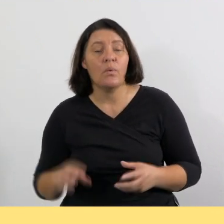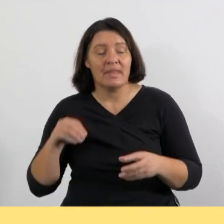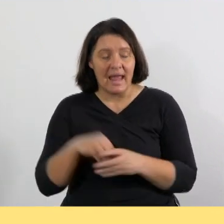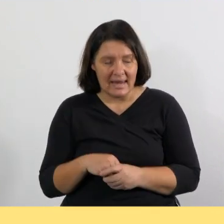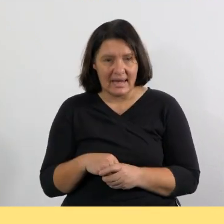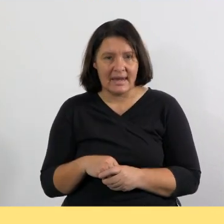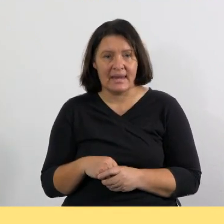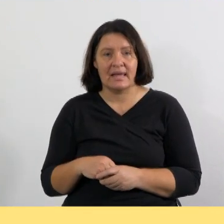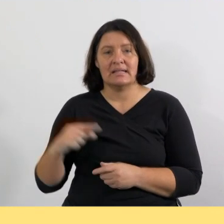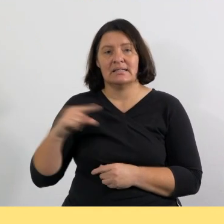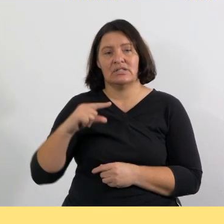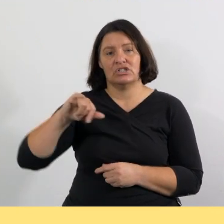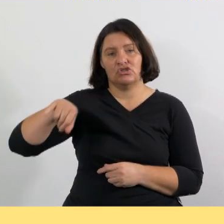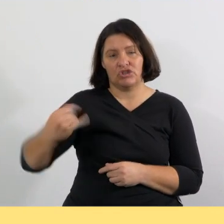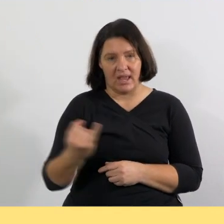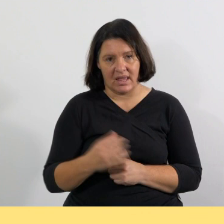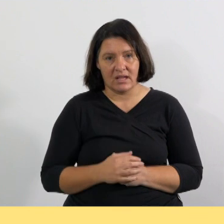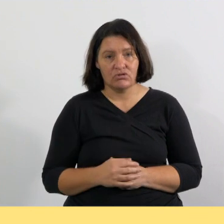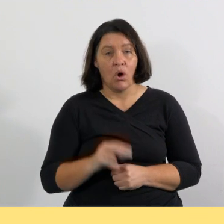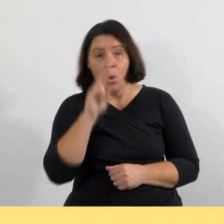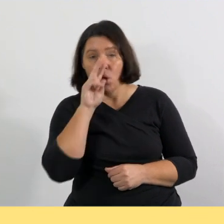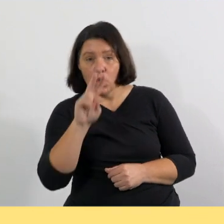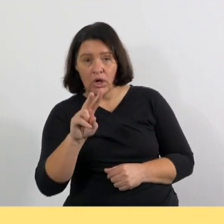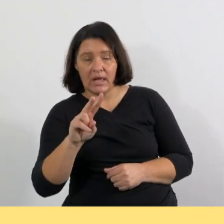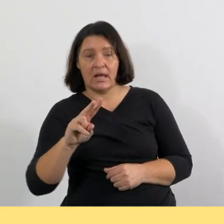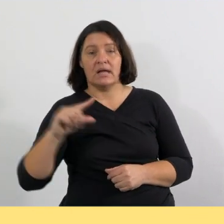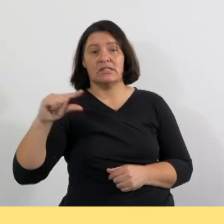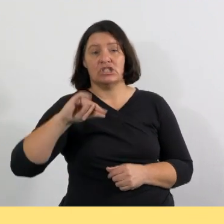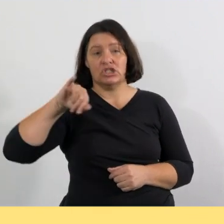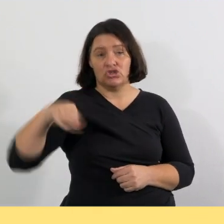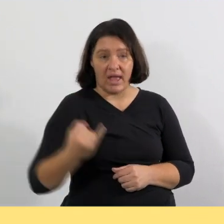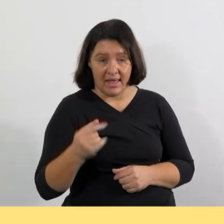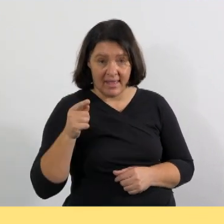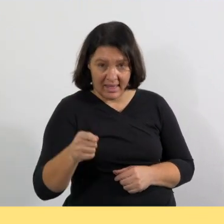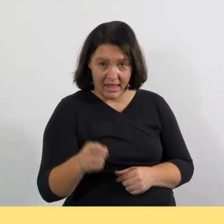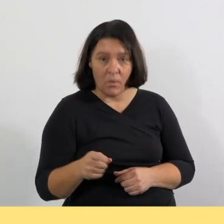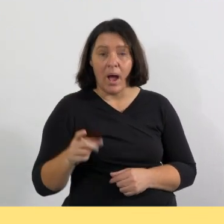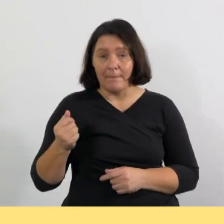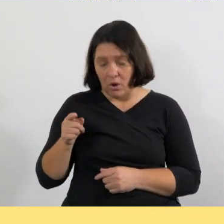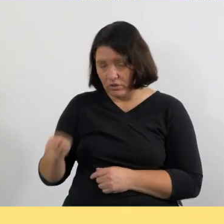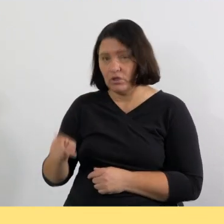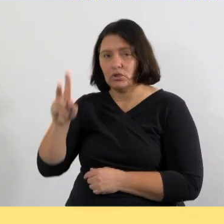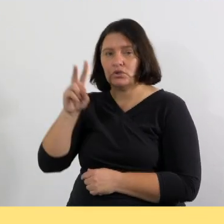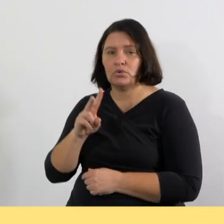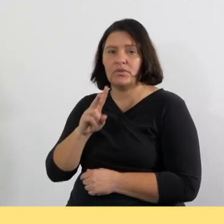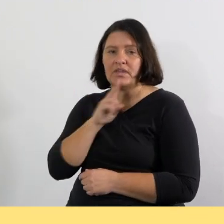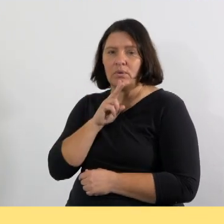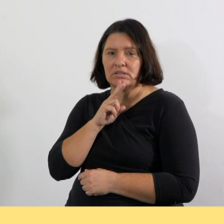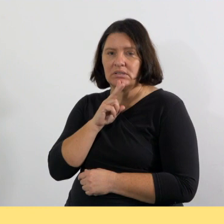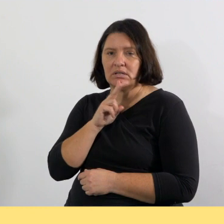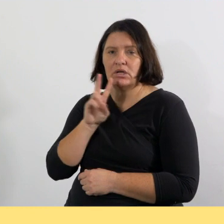the general journal. That means we are looking at the general journal, and the amount will now